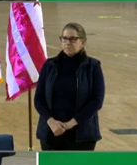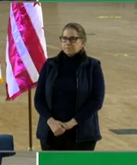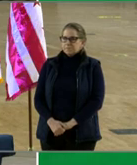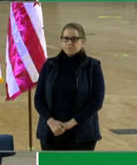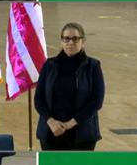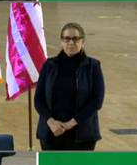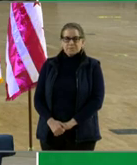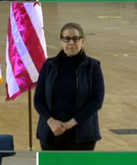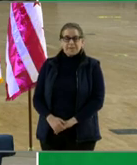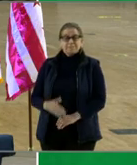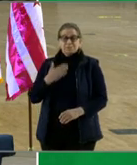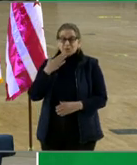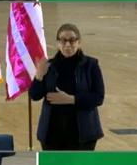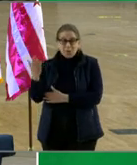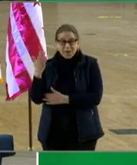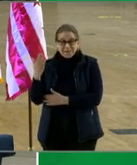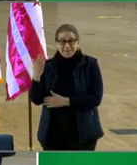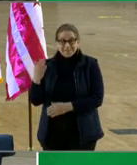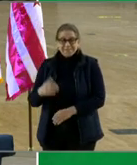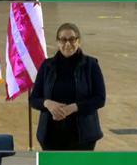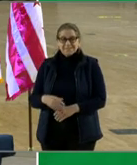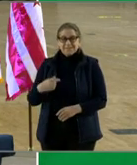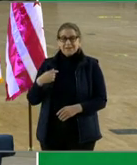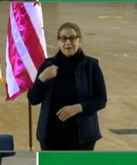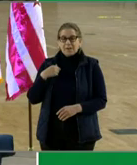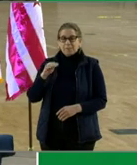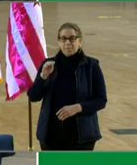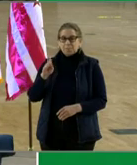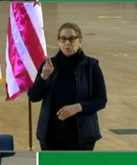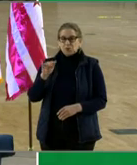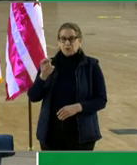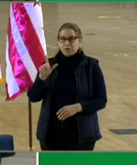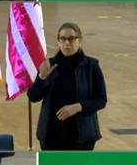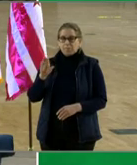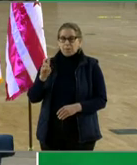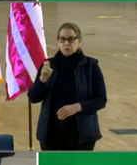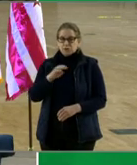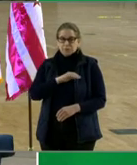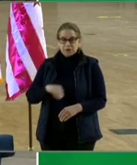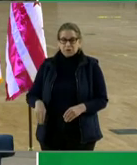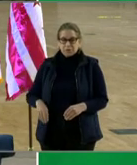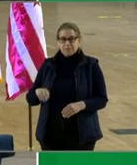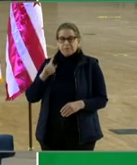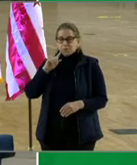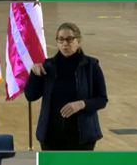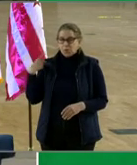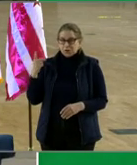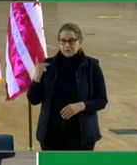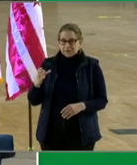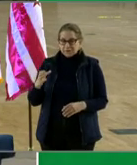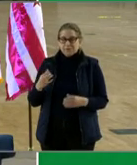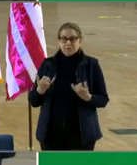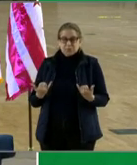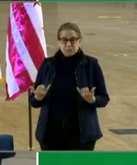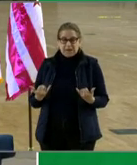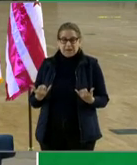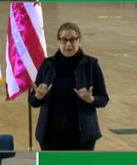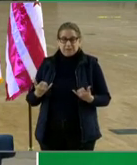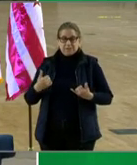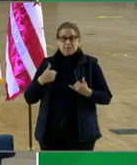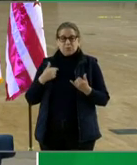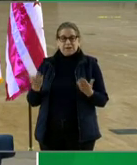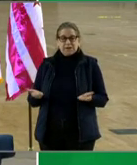Good morning. I'm Muriel Bowser. I'm the mayor of Washington, D.C., and we are here today at the